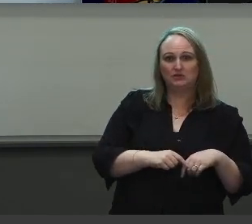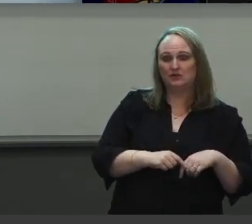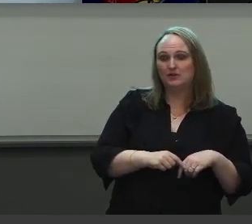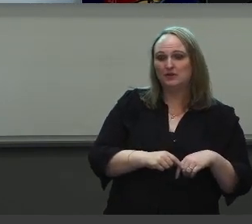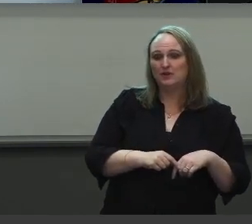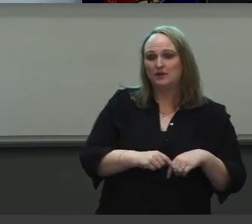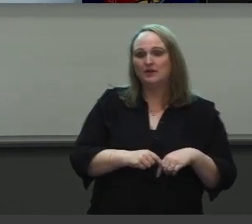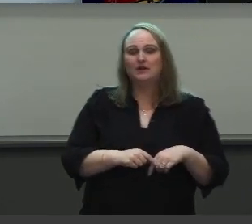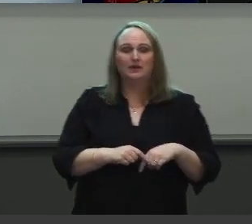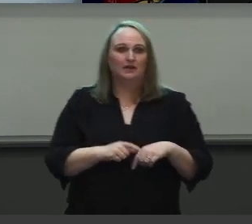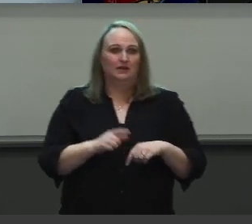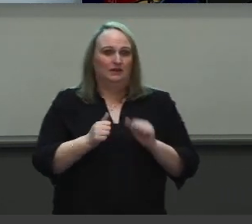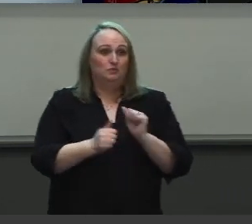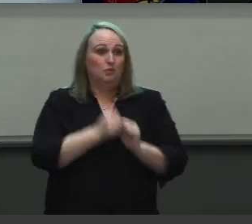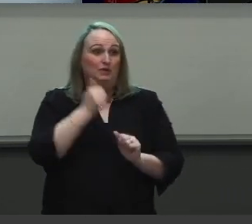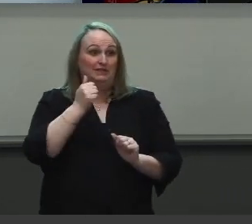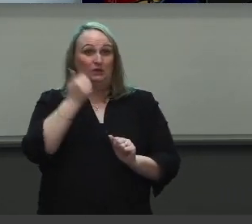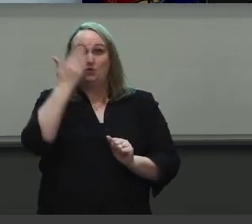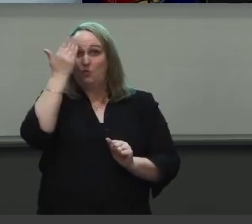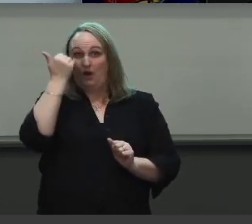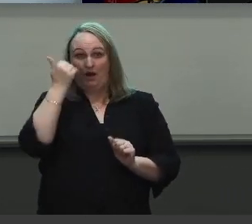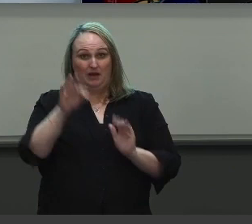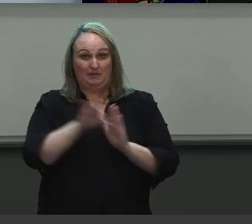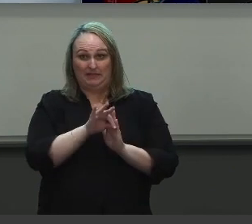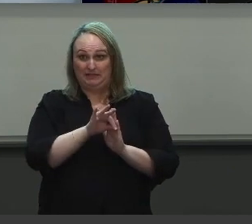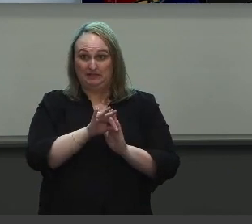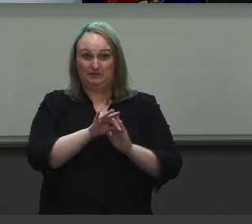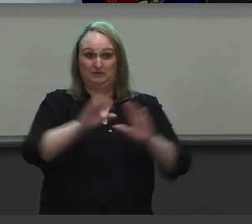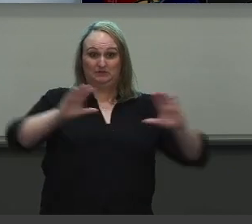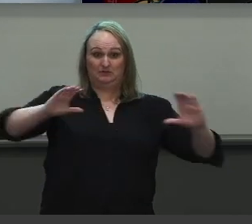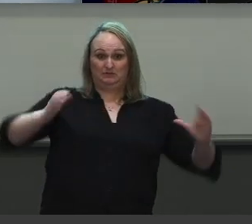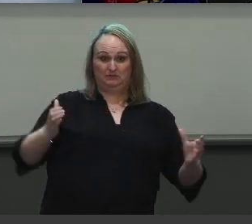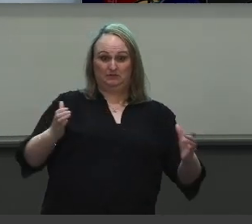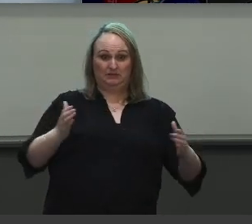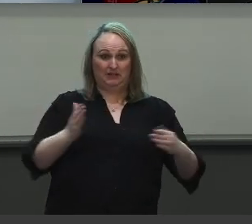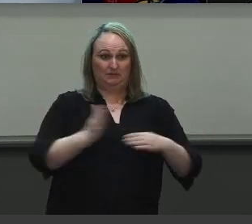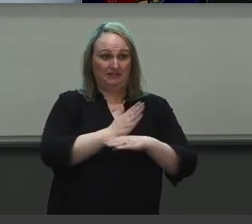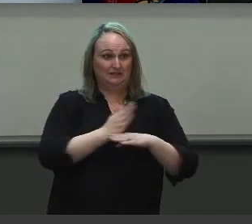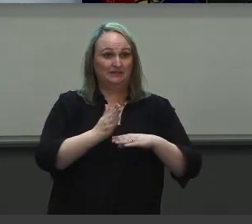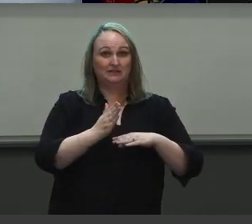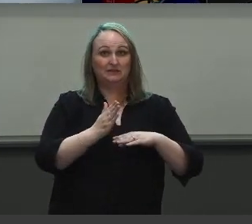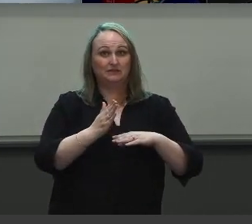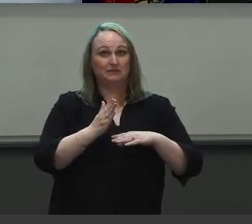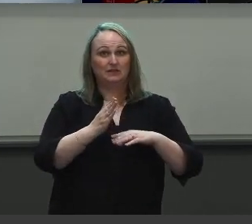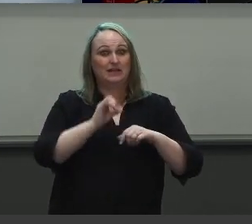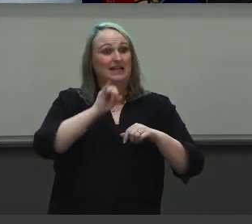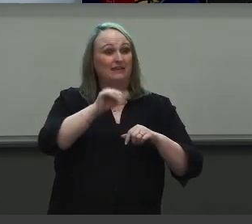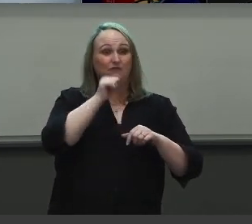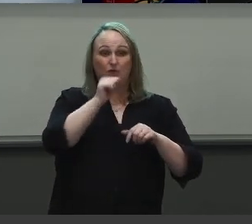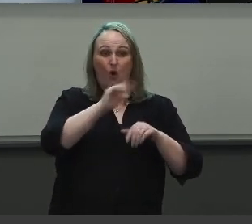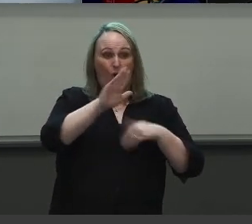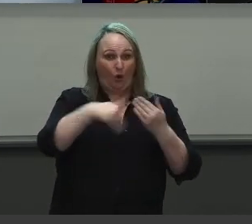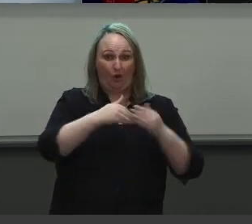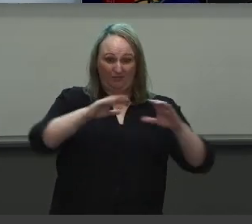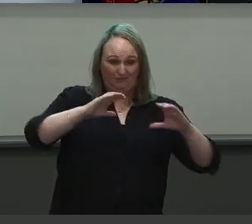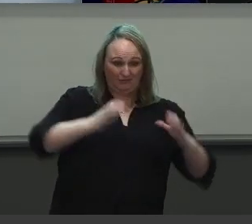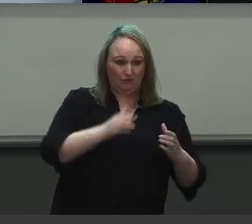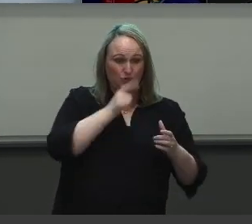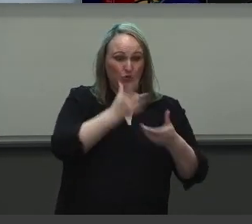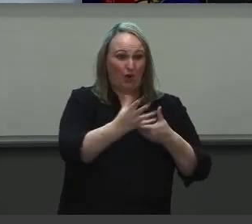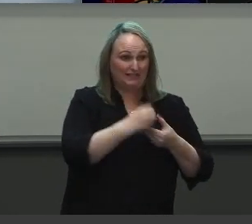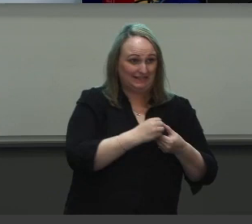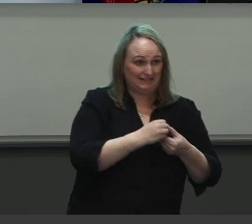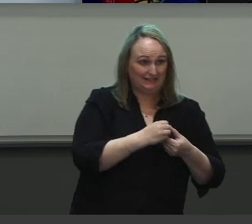That's driven largely by the fact that if we were to do this and not do it within the autistic sample, the difference between